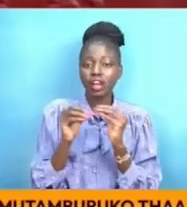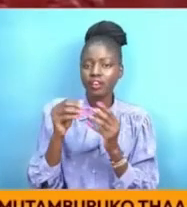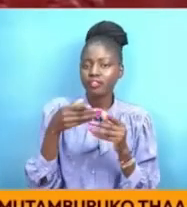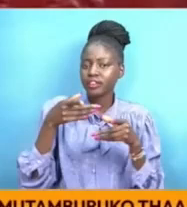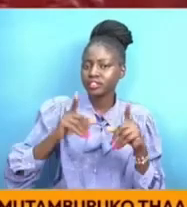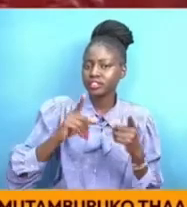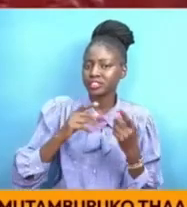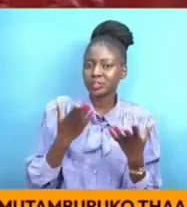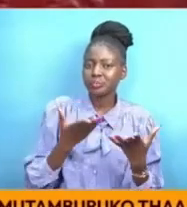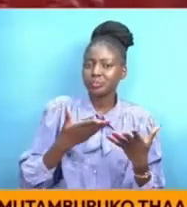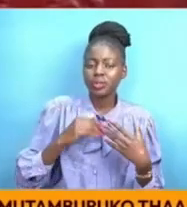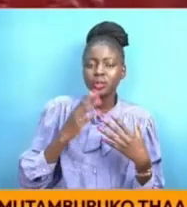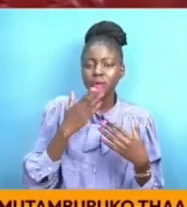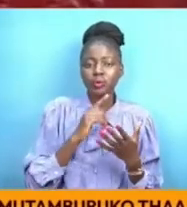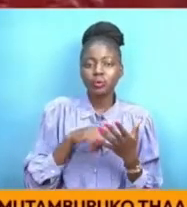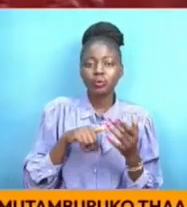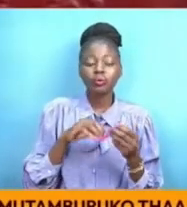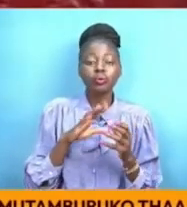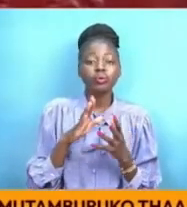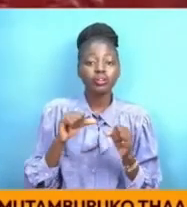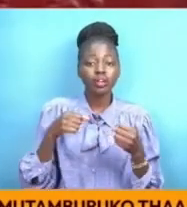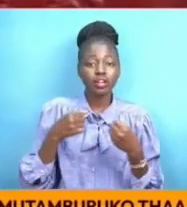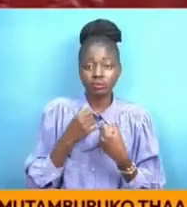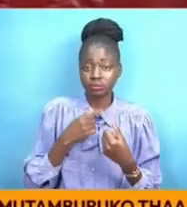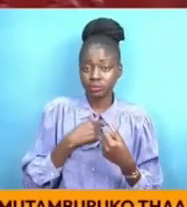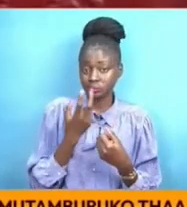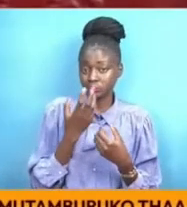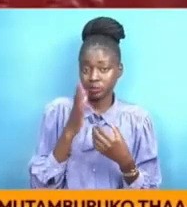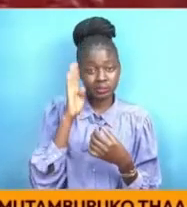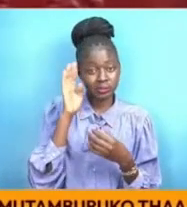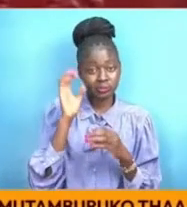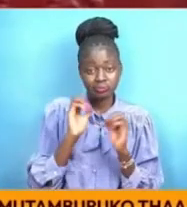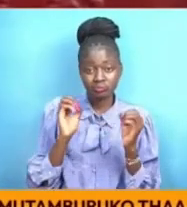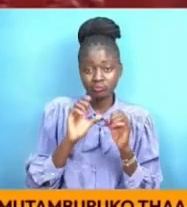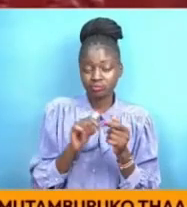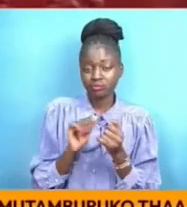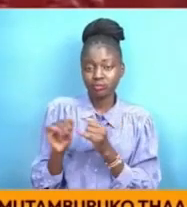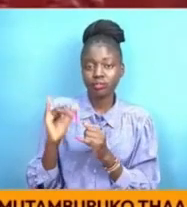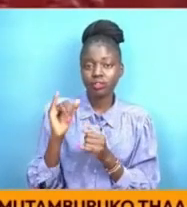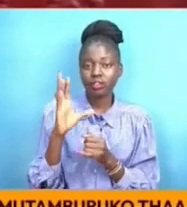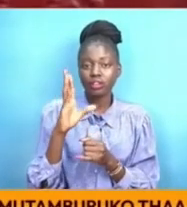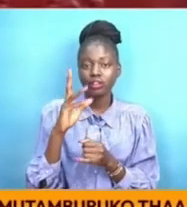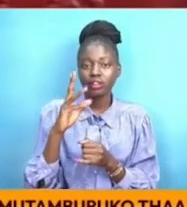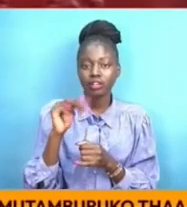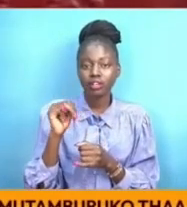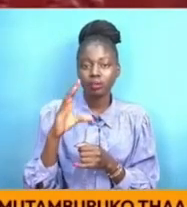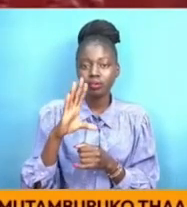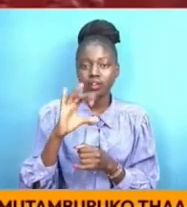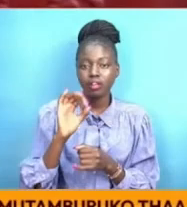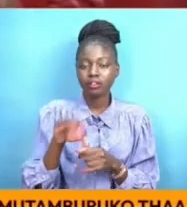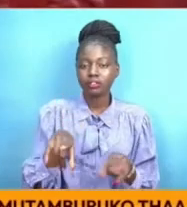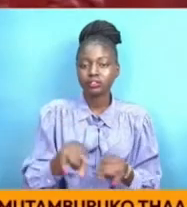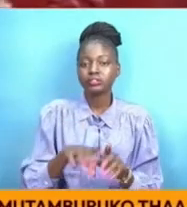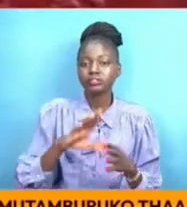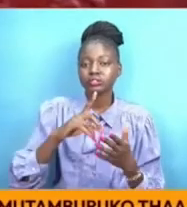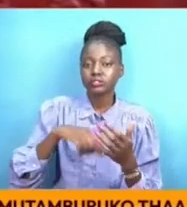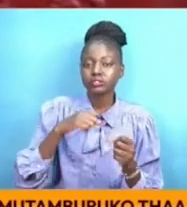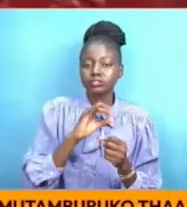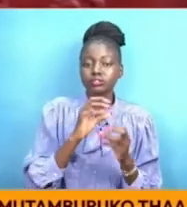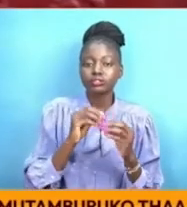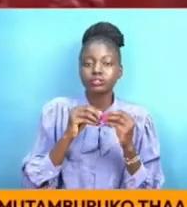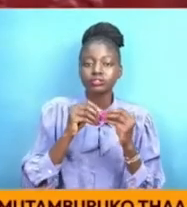you go there. I don't know whether it is the system, you become captives of IMF, you become captives of what is going on. What will you